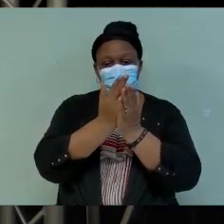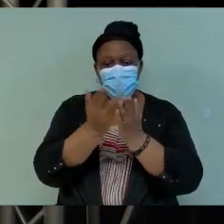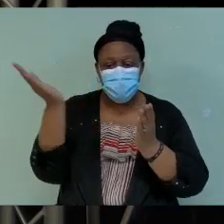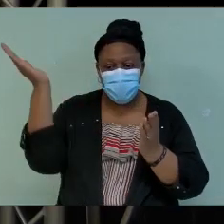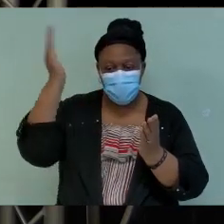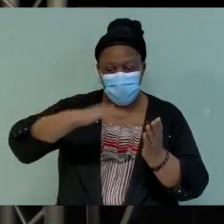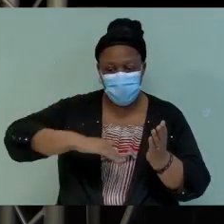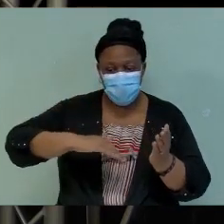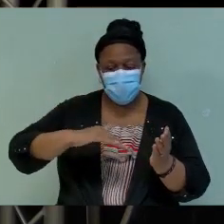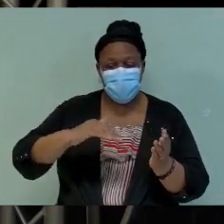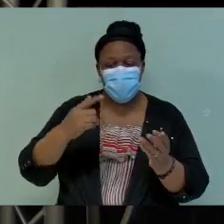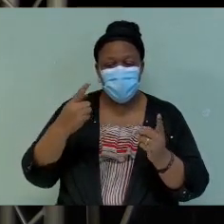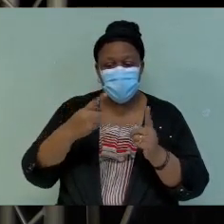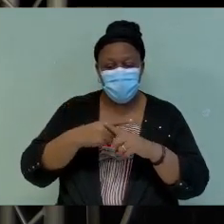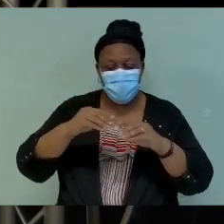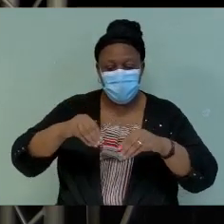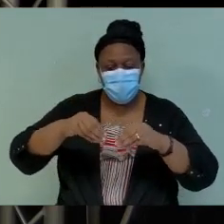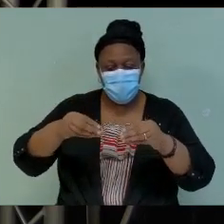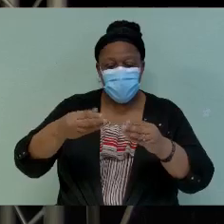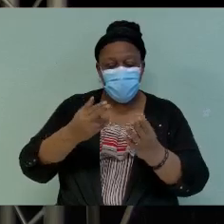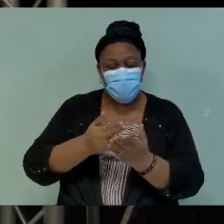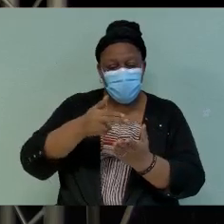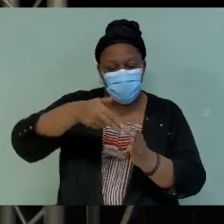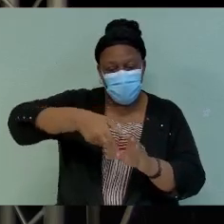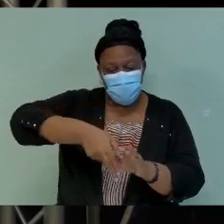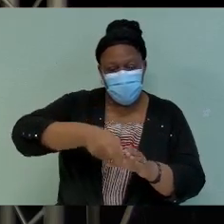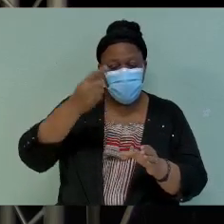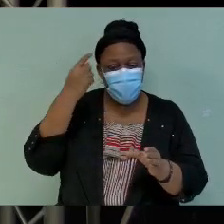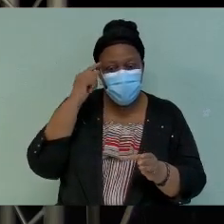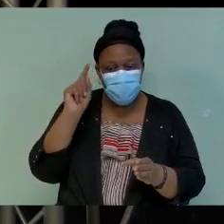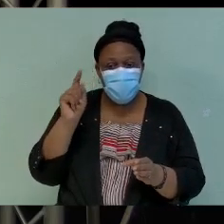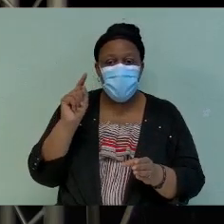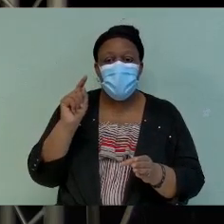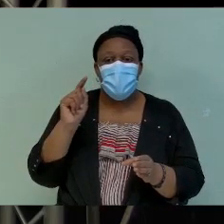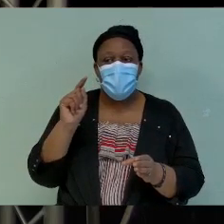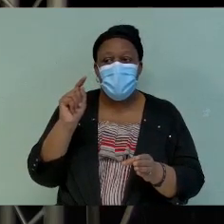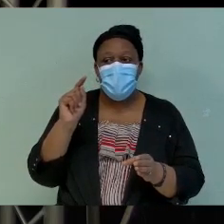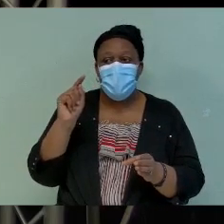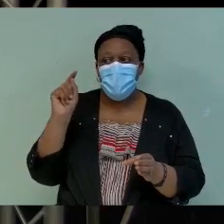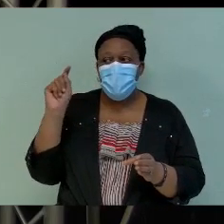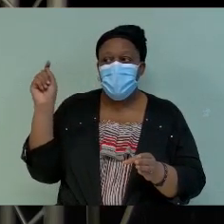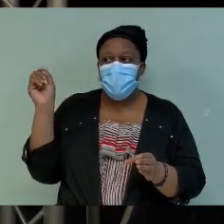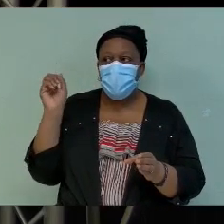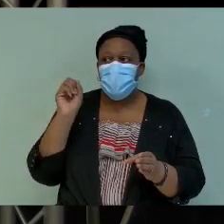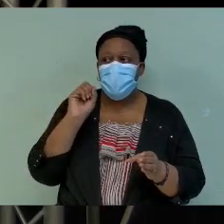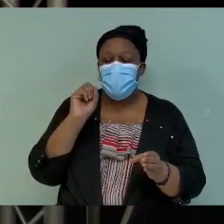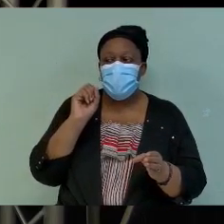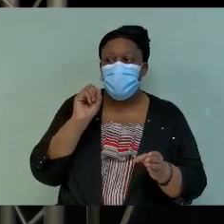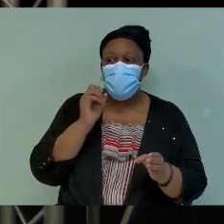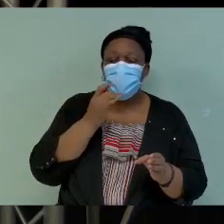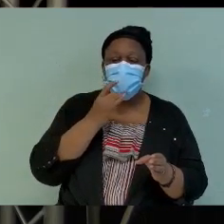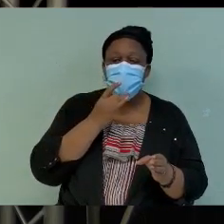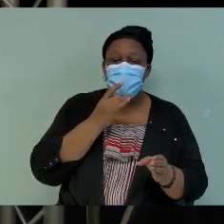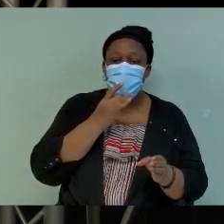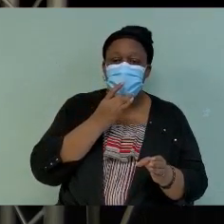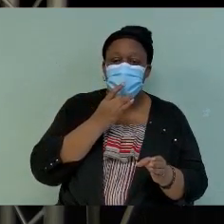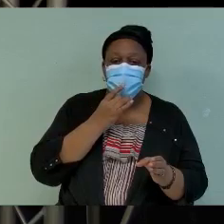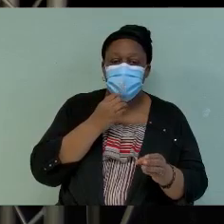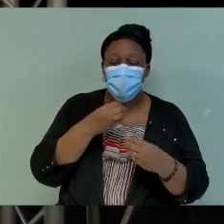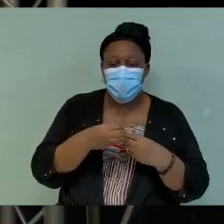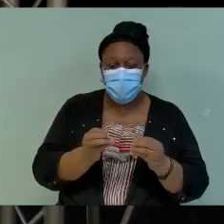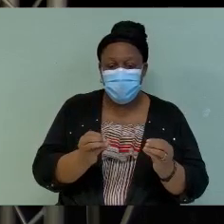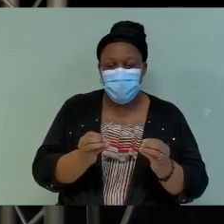to face any more challenges that we are facing right now. The COVID-19 compliant task